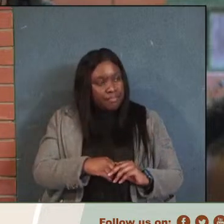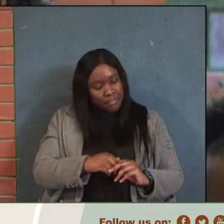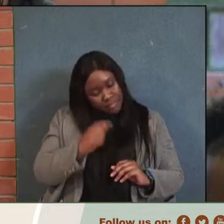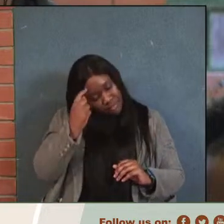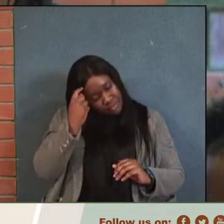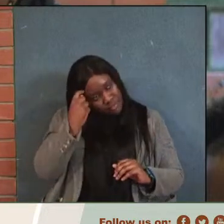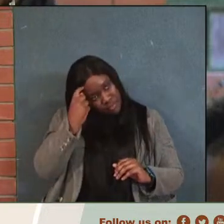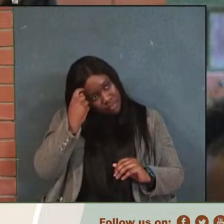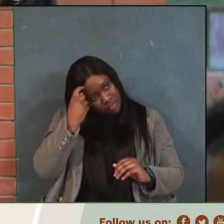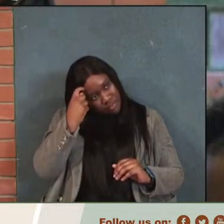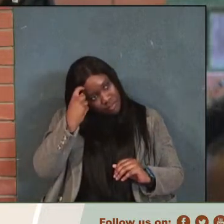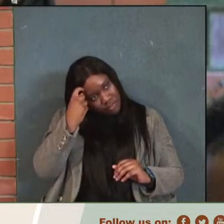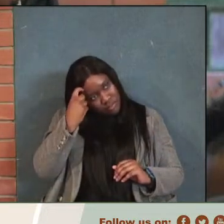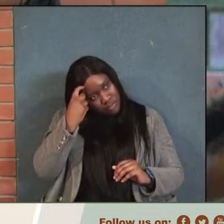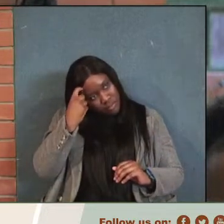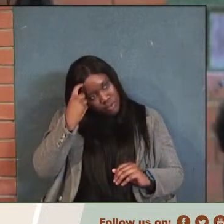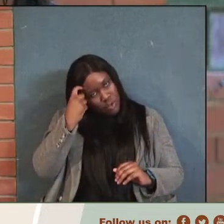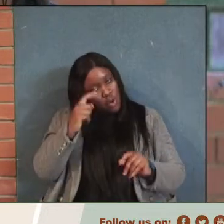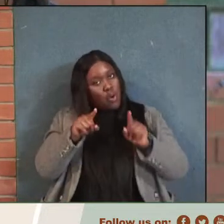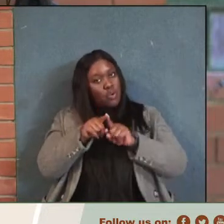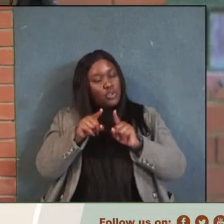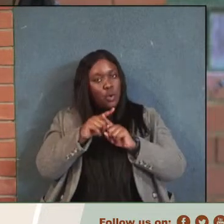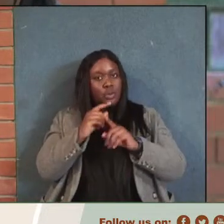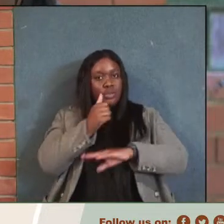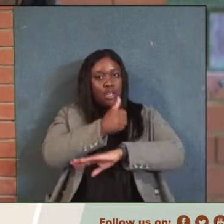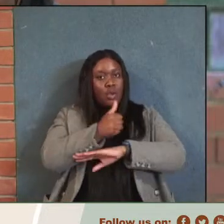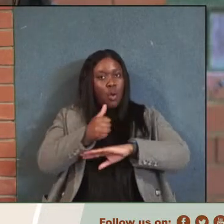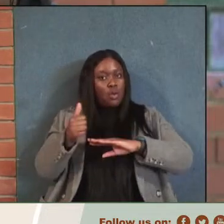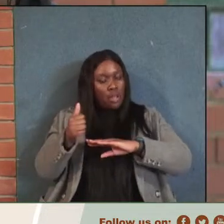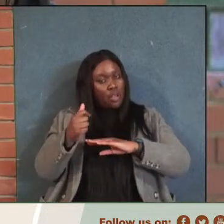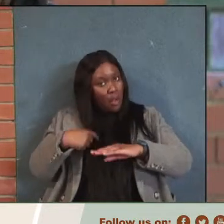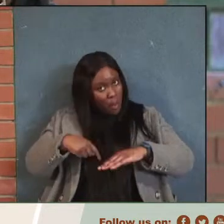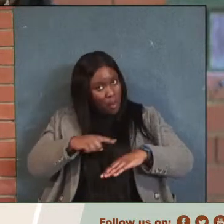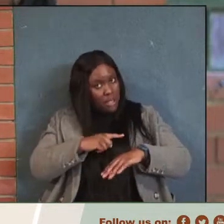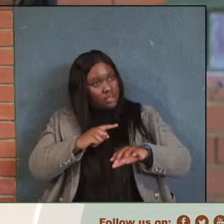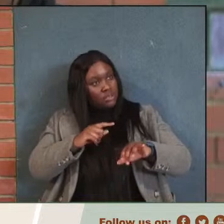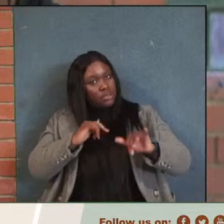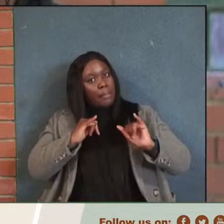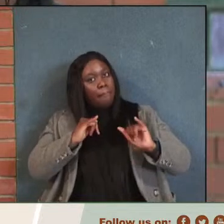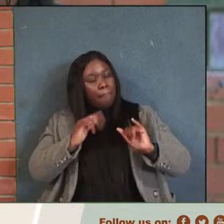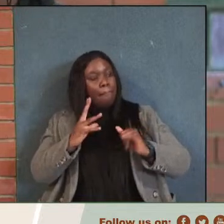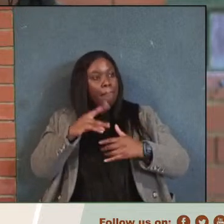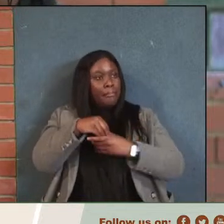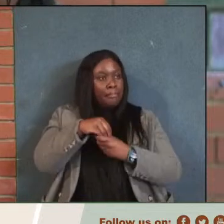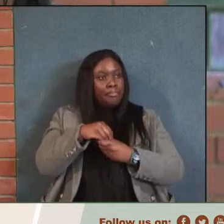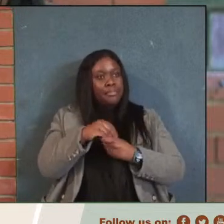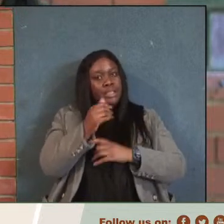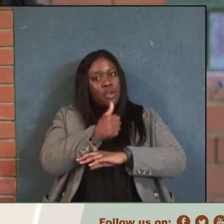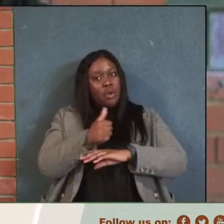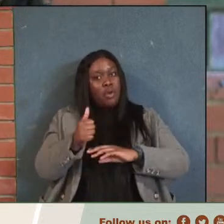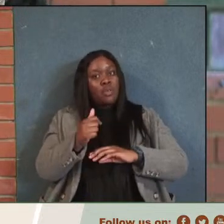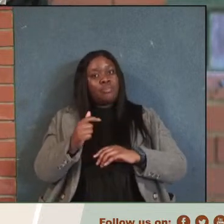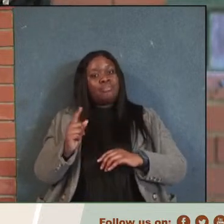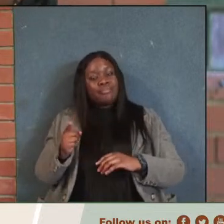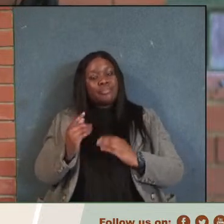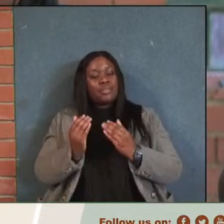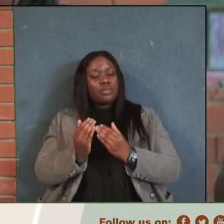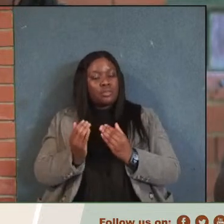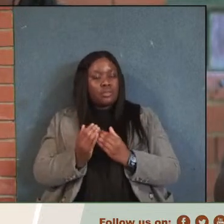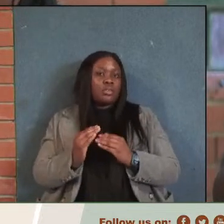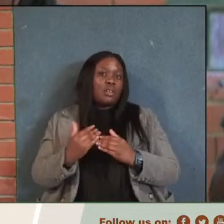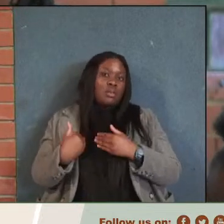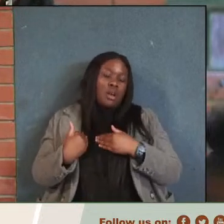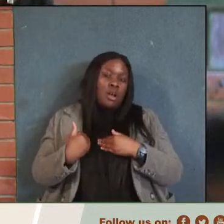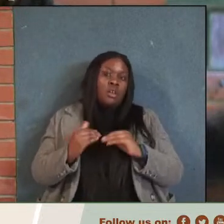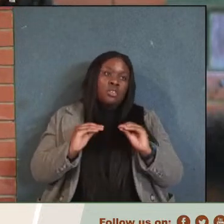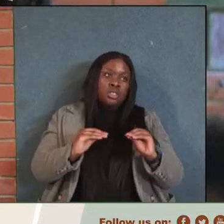of knowledge. We as stakeholders, the school has the responsibility to teach stakeholders